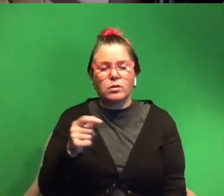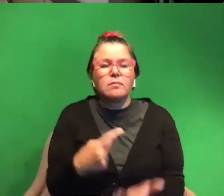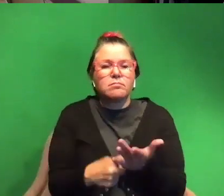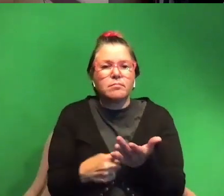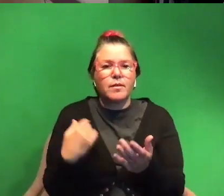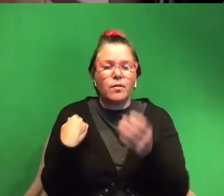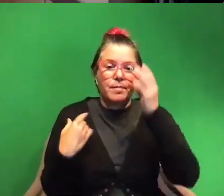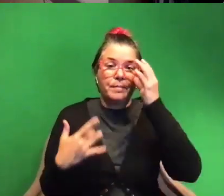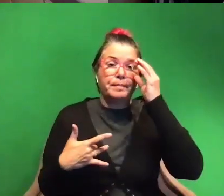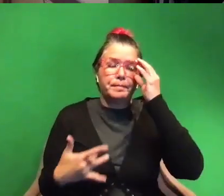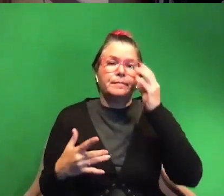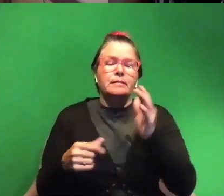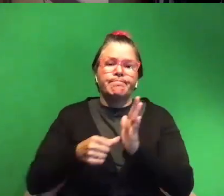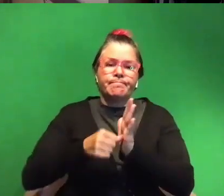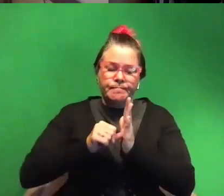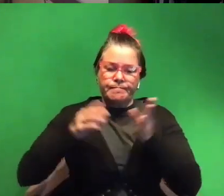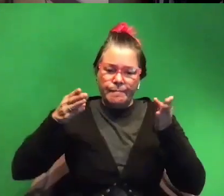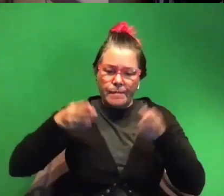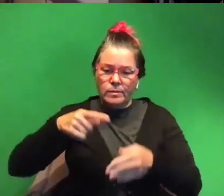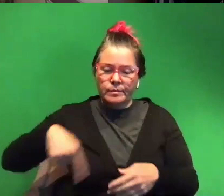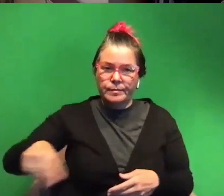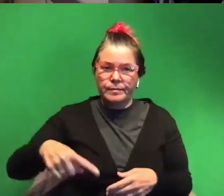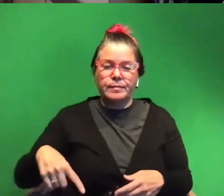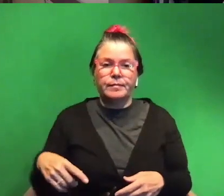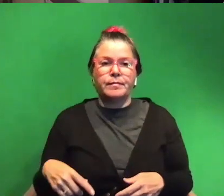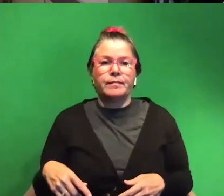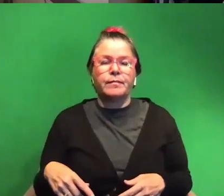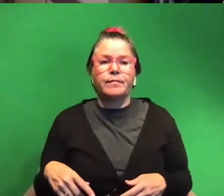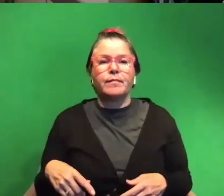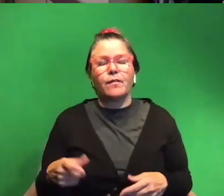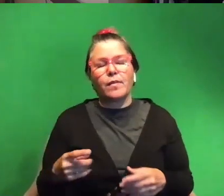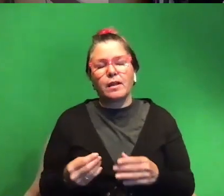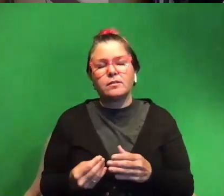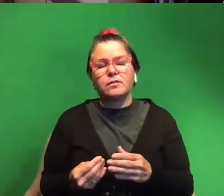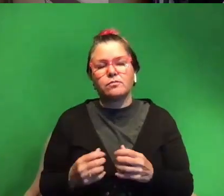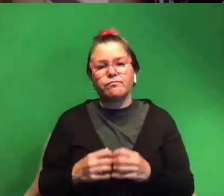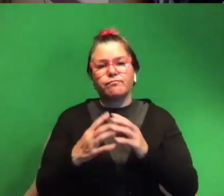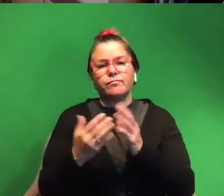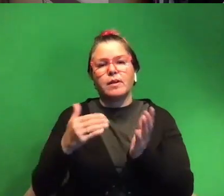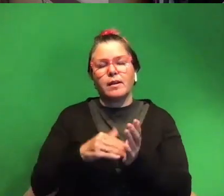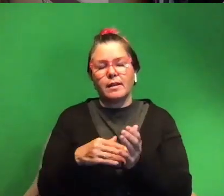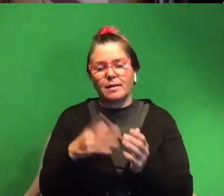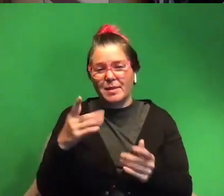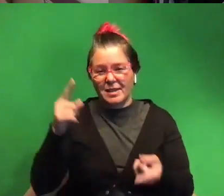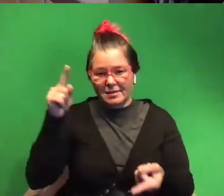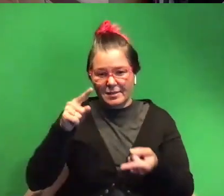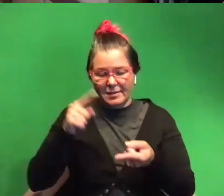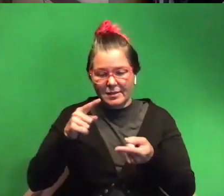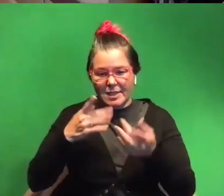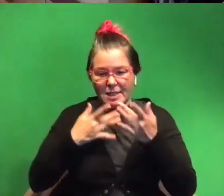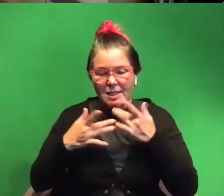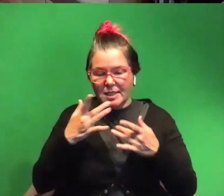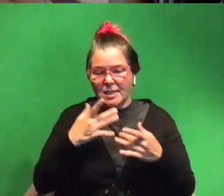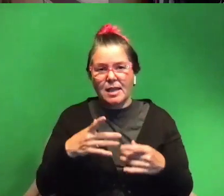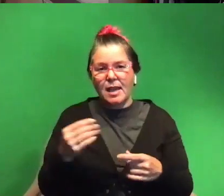there tends to be a lot of emphasis on them for things like restoration, because one, they are endangered, and two, they have been